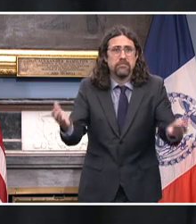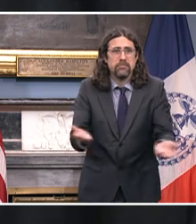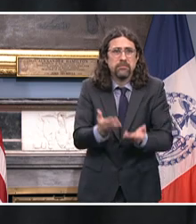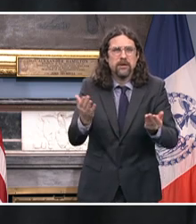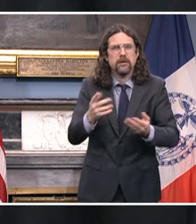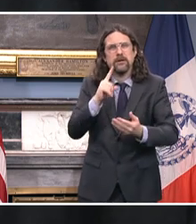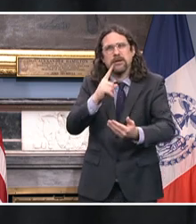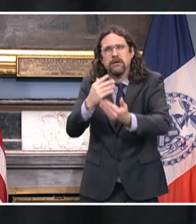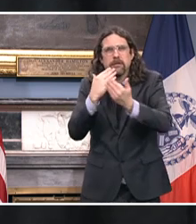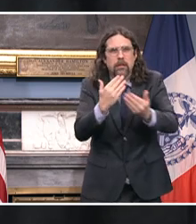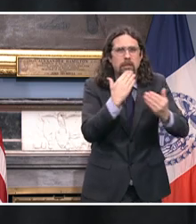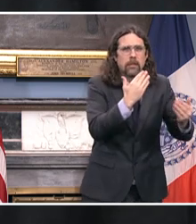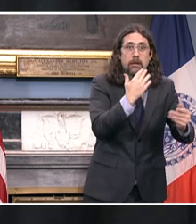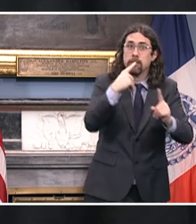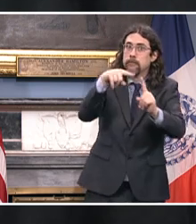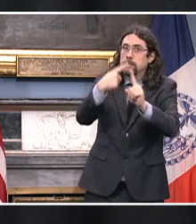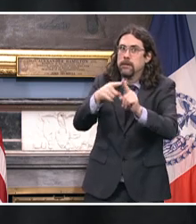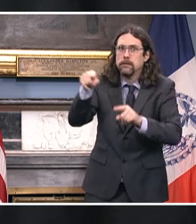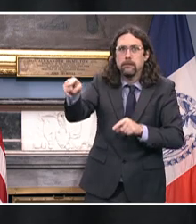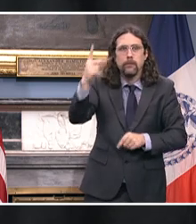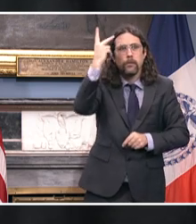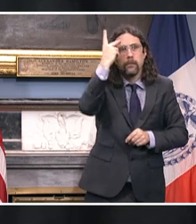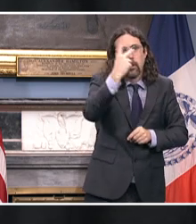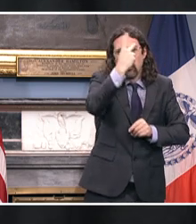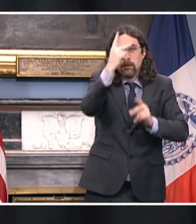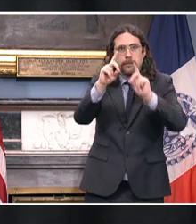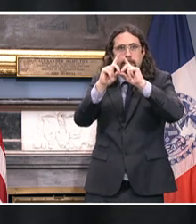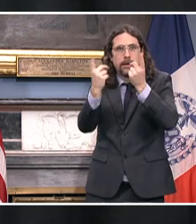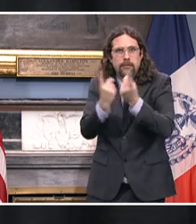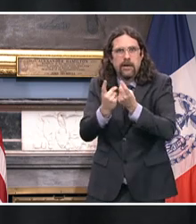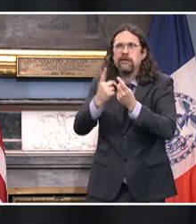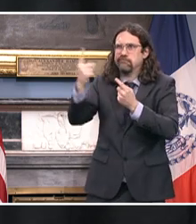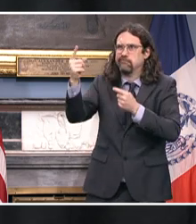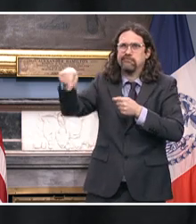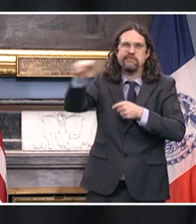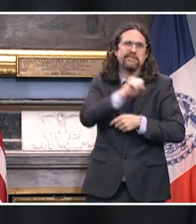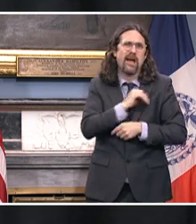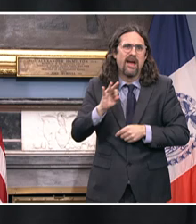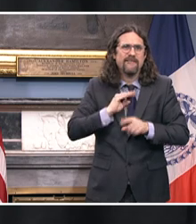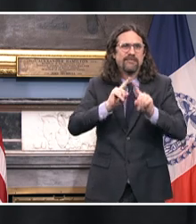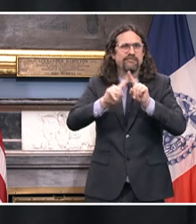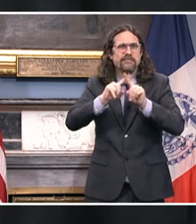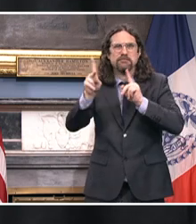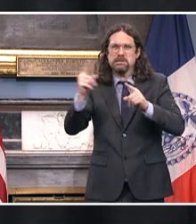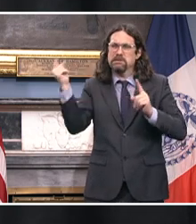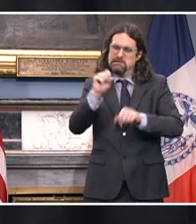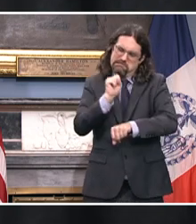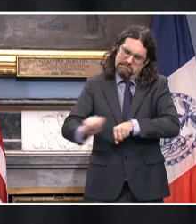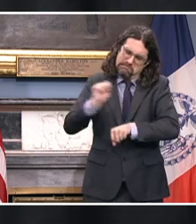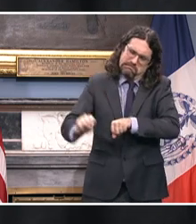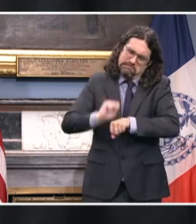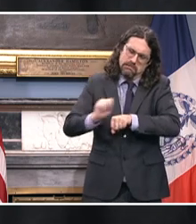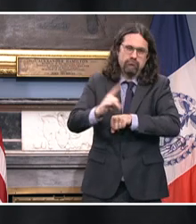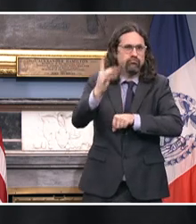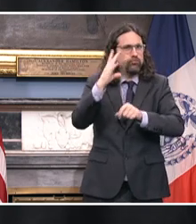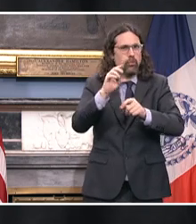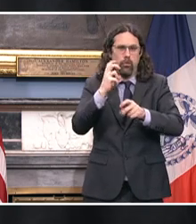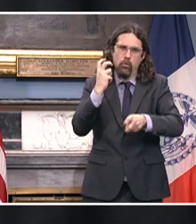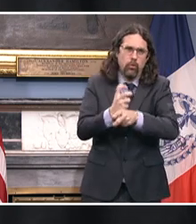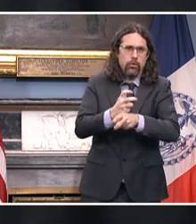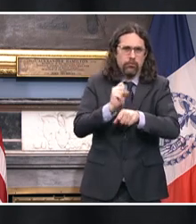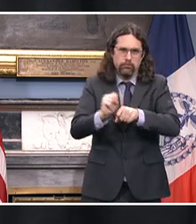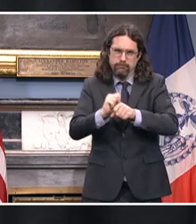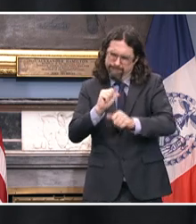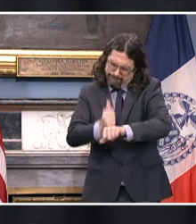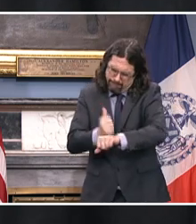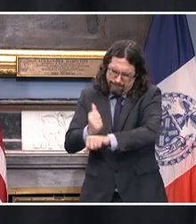did the work. A lot of work was needed around this site to get ready, and they did it. I want to thank all of them, and I want to thank them for also helping all